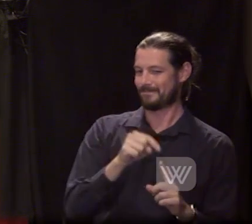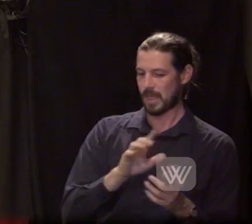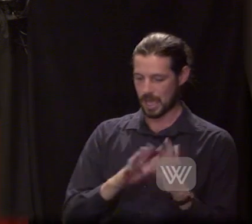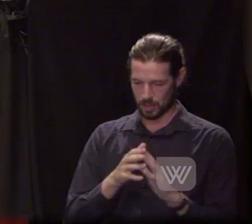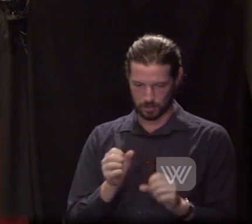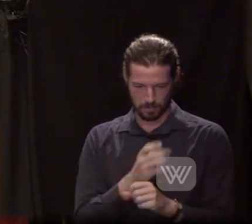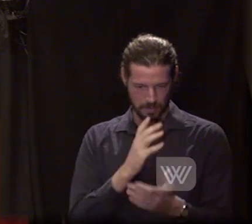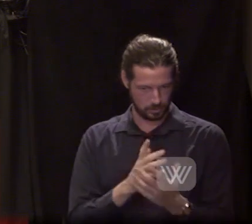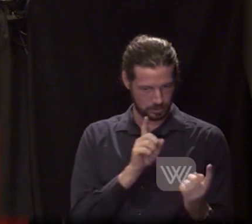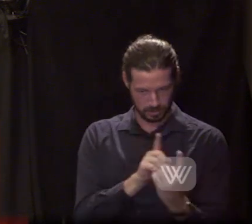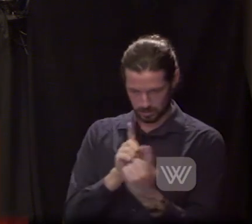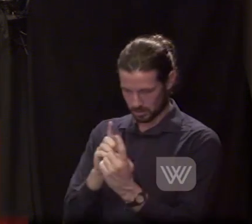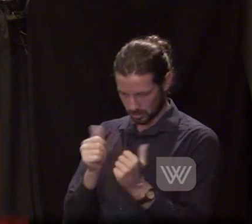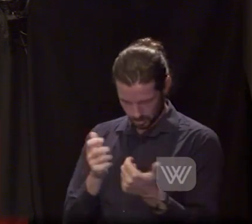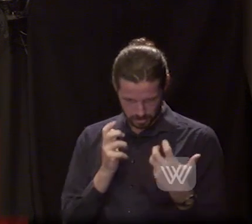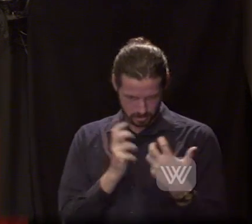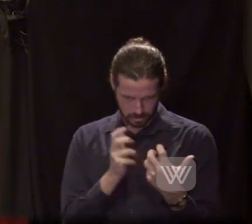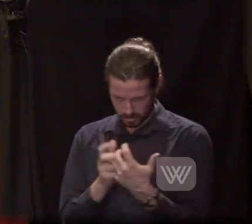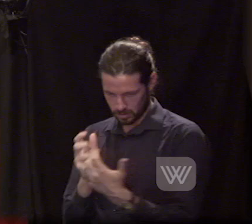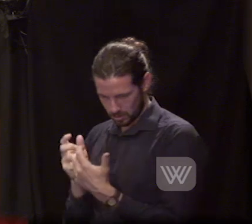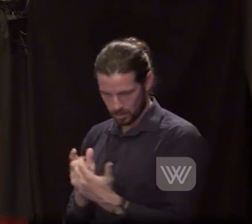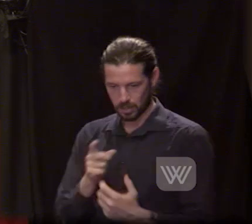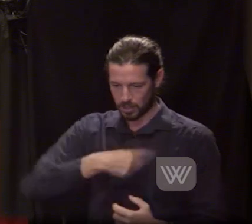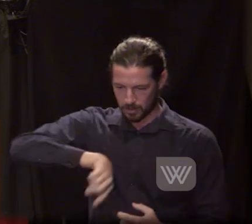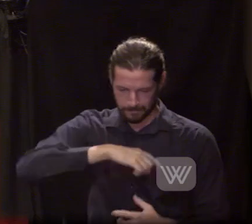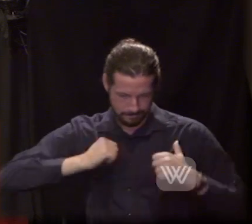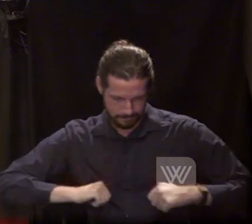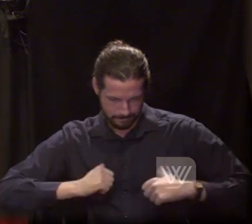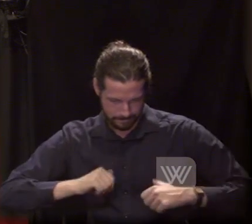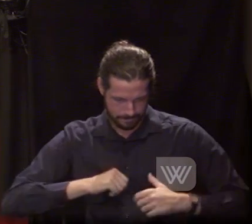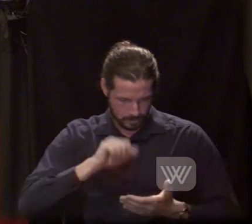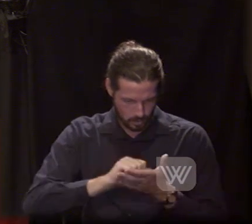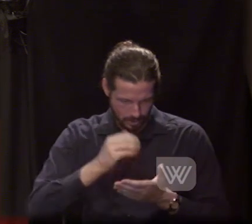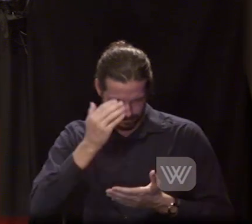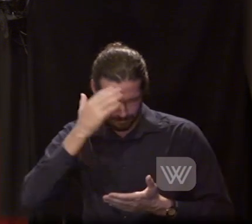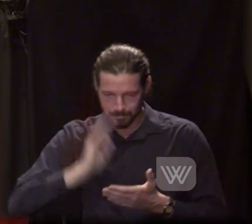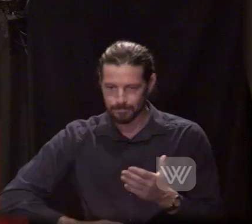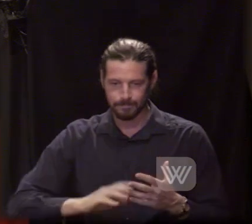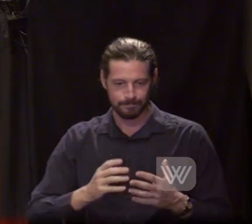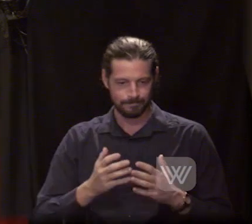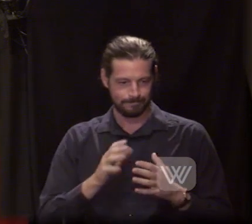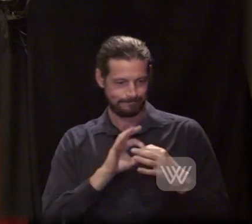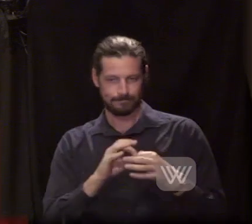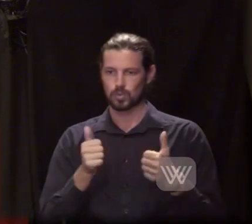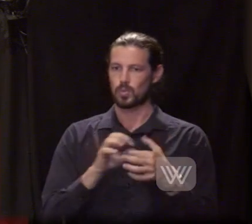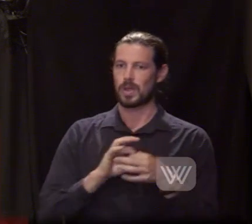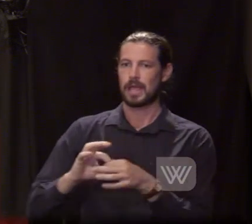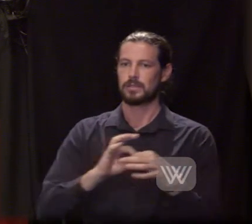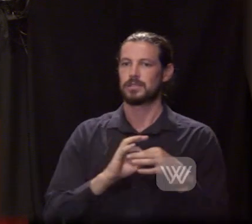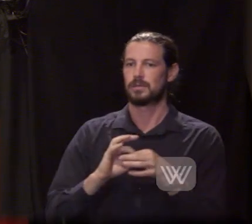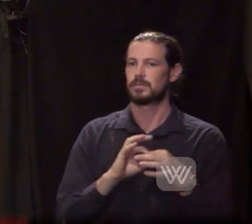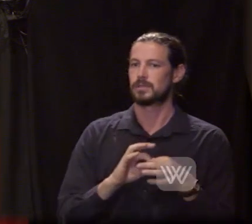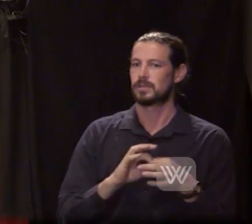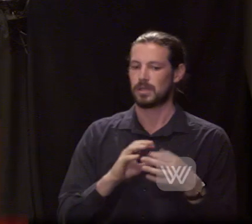that you give enough training period, you have enough time working together so that everybody gets along, and or they have enough ways of dealing